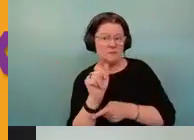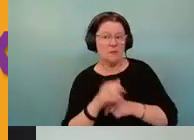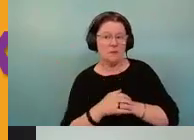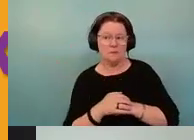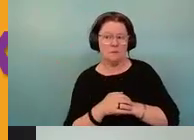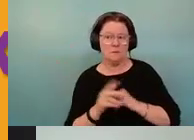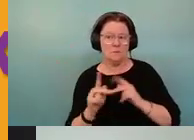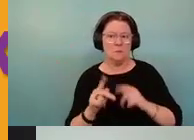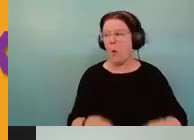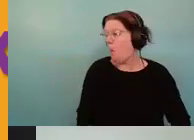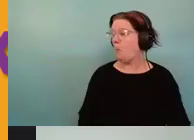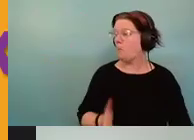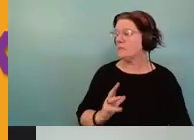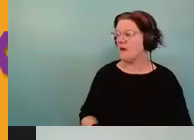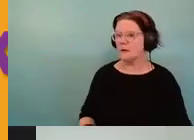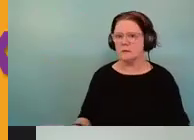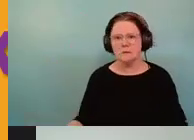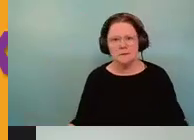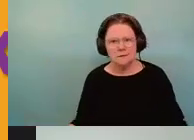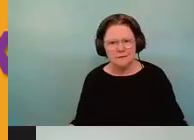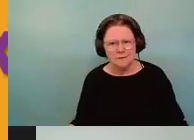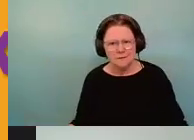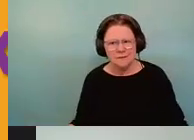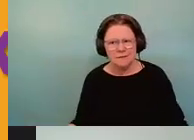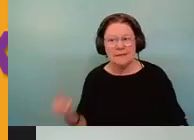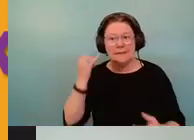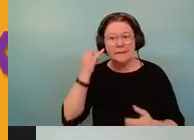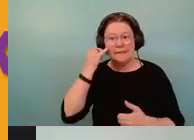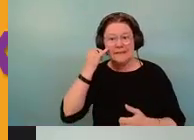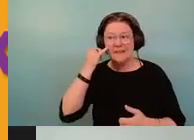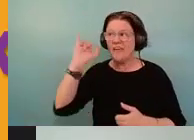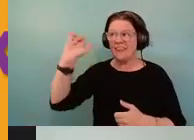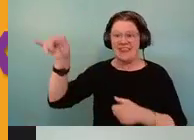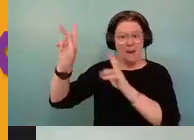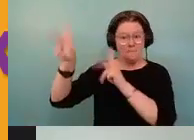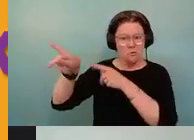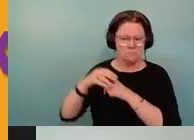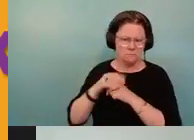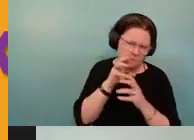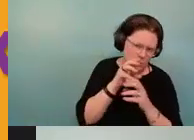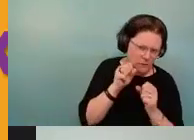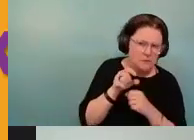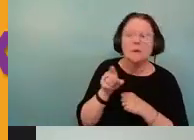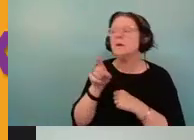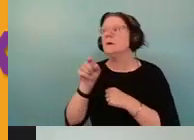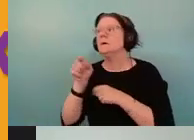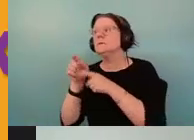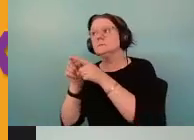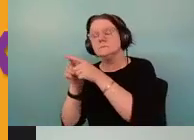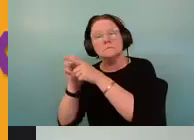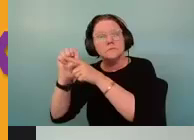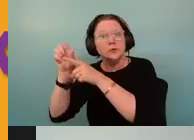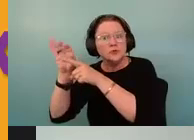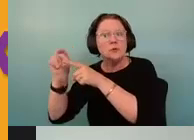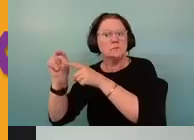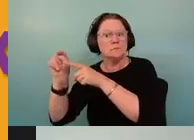that was just fine. So if that person in that seat can do that, we know it's happening everywhere. Making fun